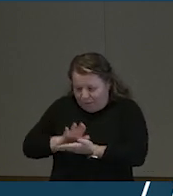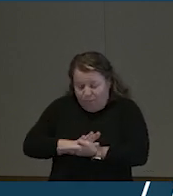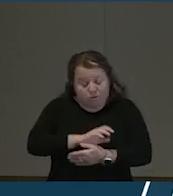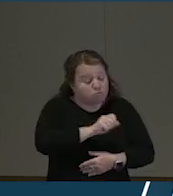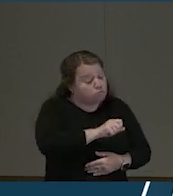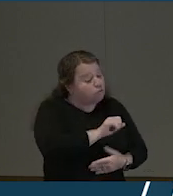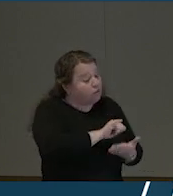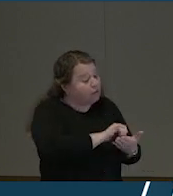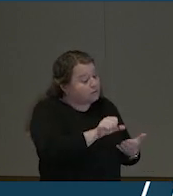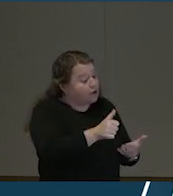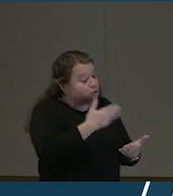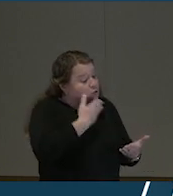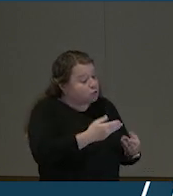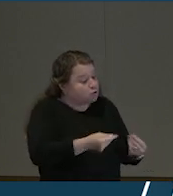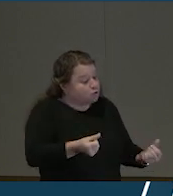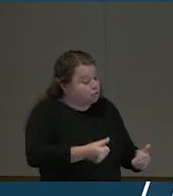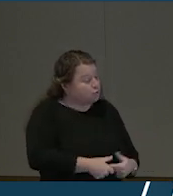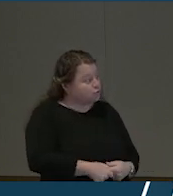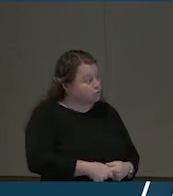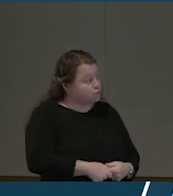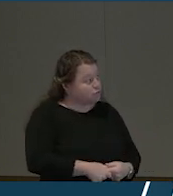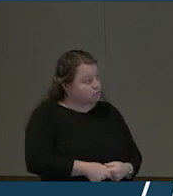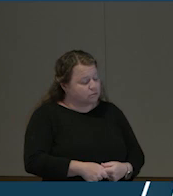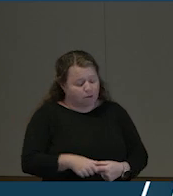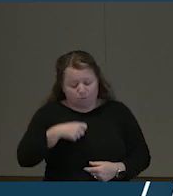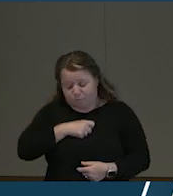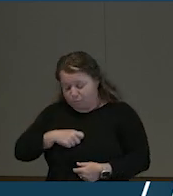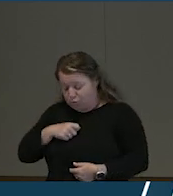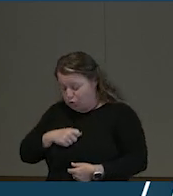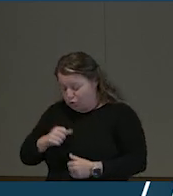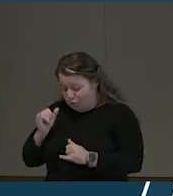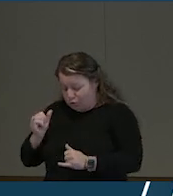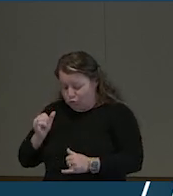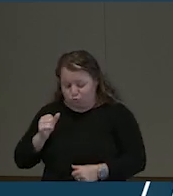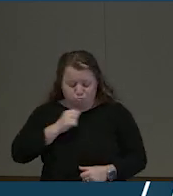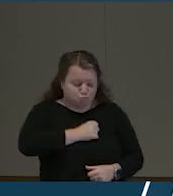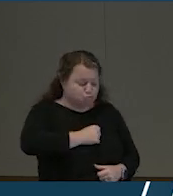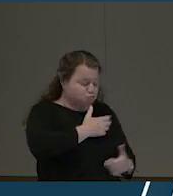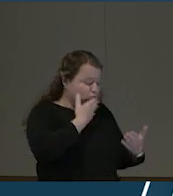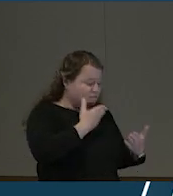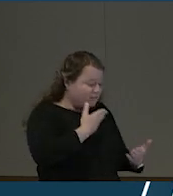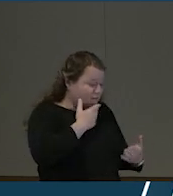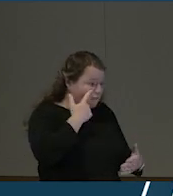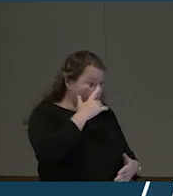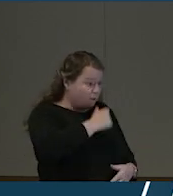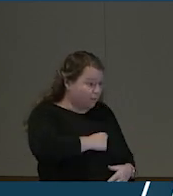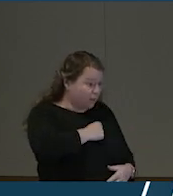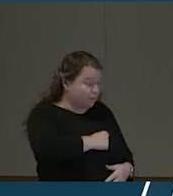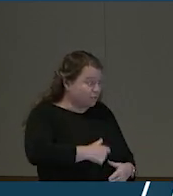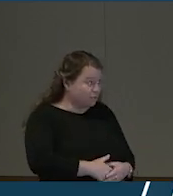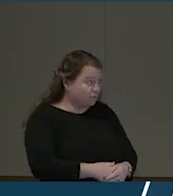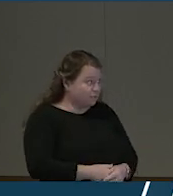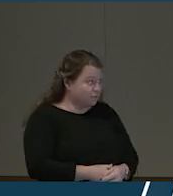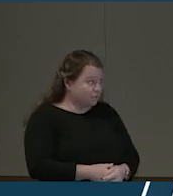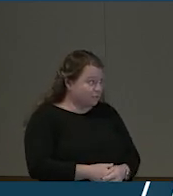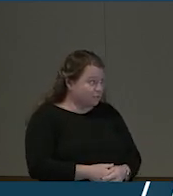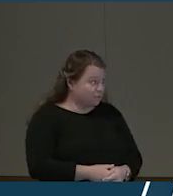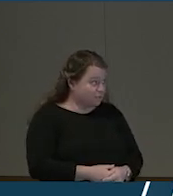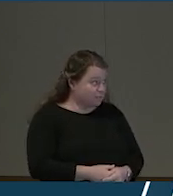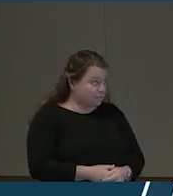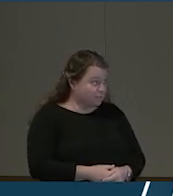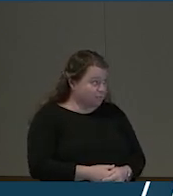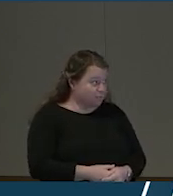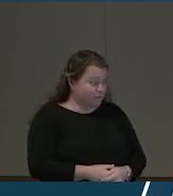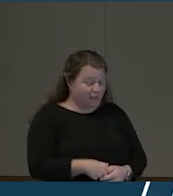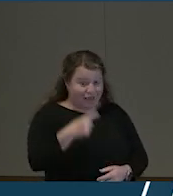good solution. I'm sorry too. Oh, man. Well, thank you for apologizing. Wait, you know what? What? I think we